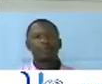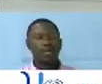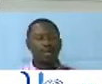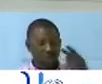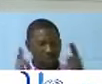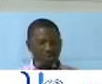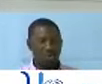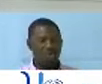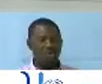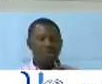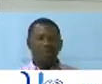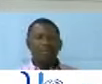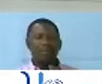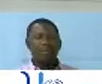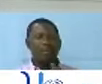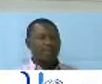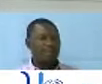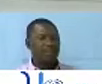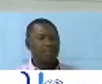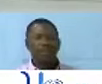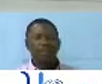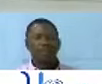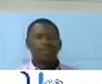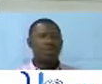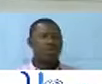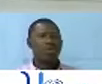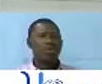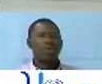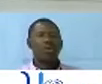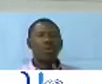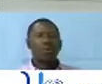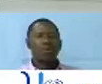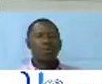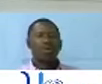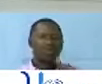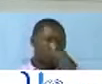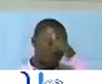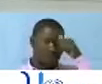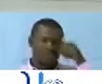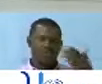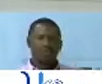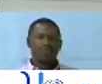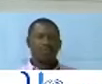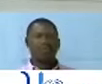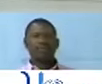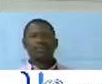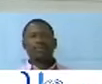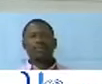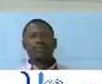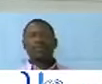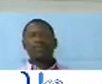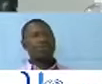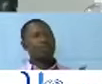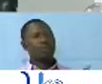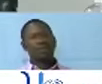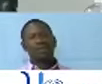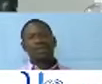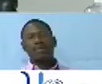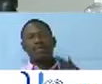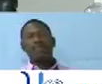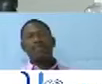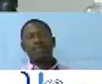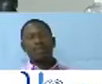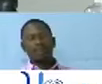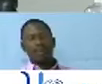way of working. Nga xamne nak moy suñu anamay liggey. And that was the same for Mrs.